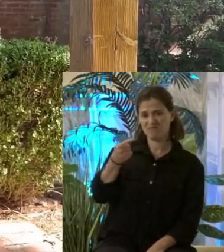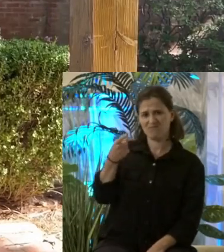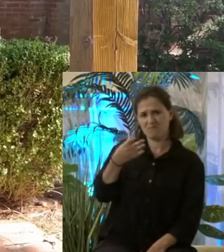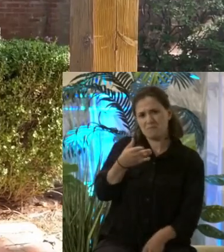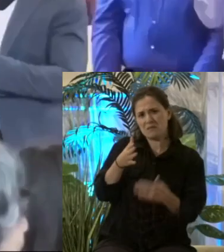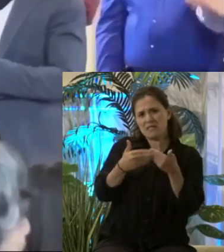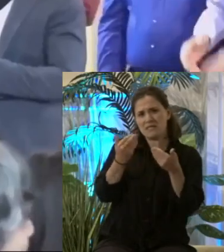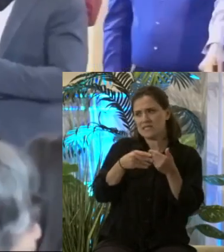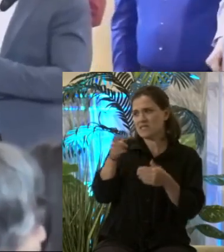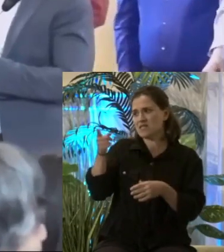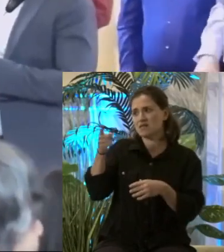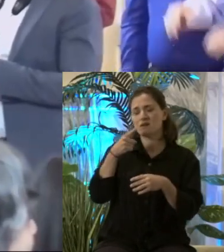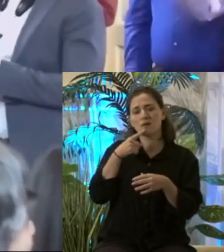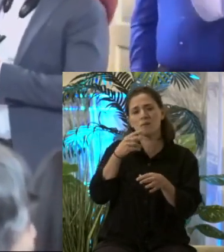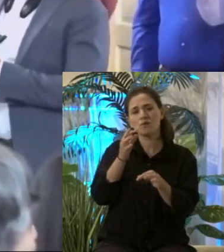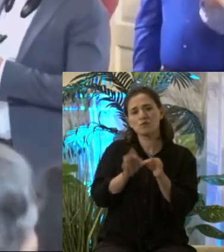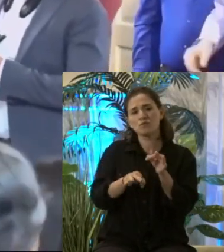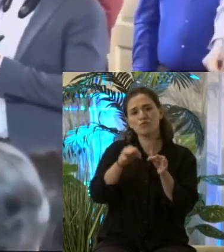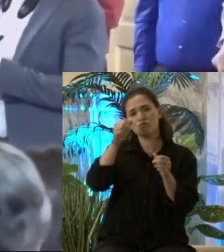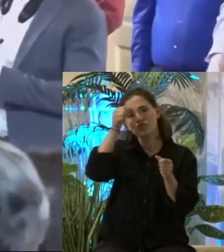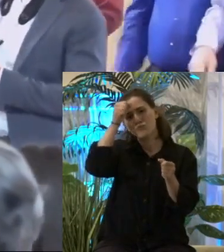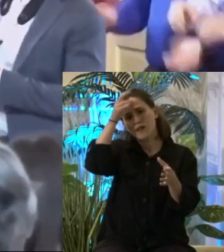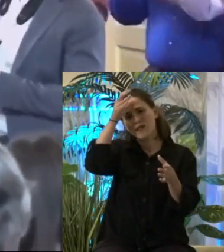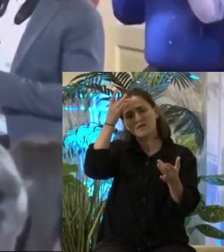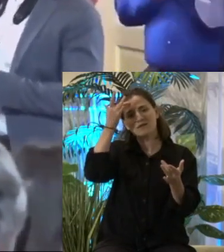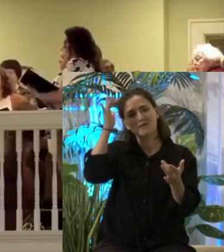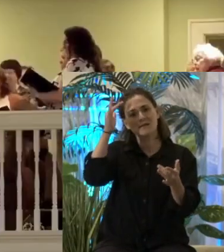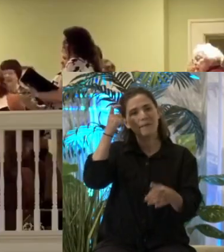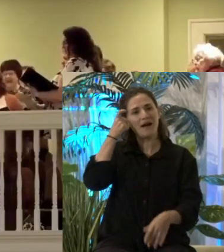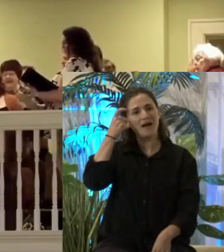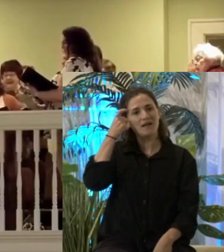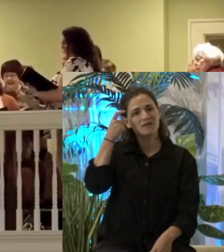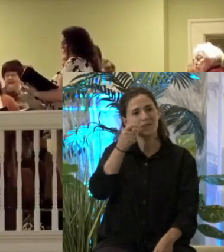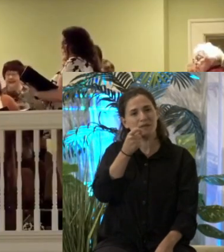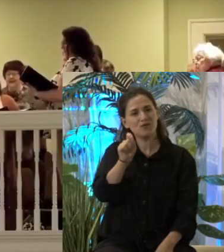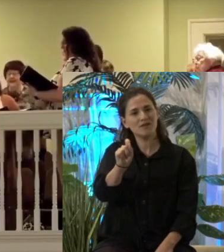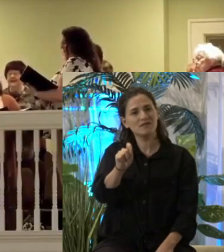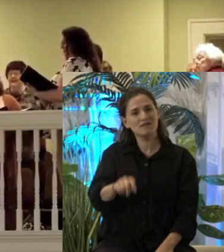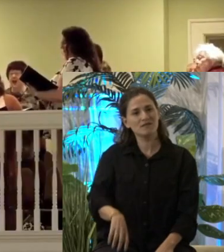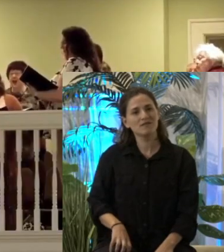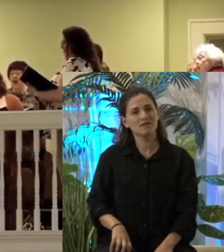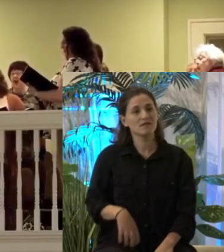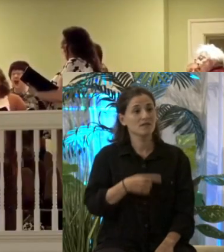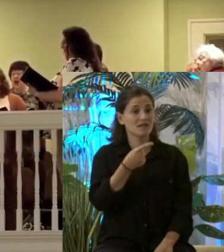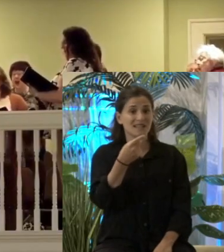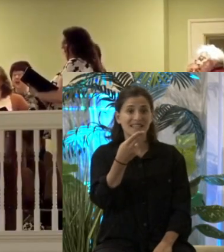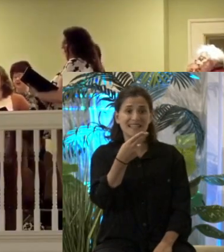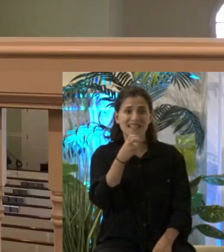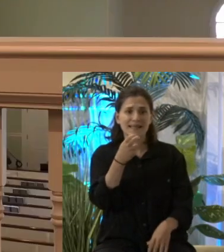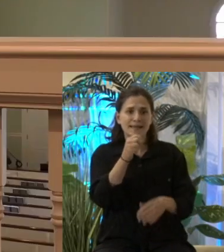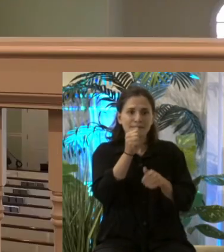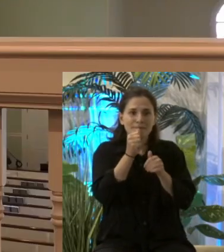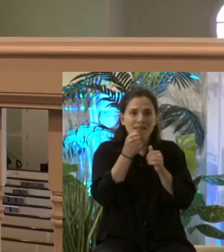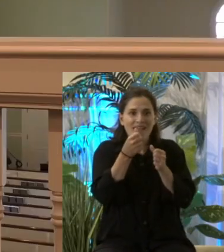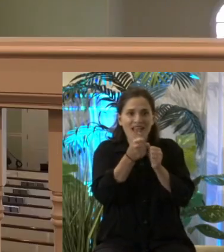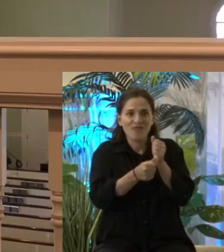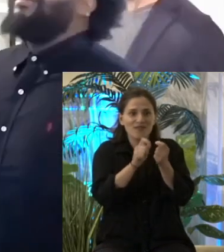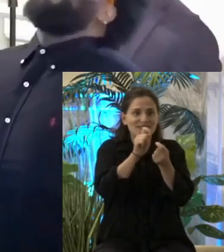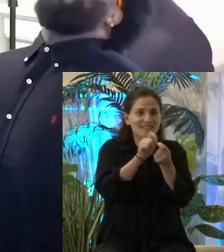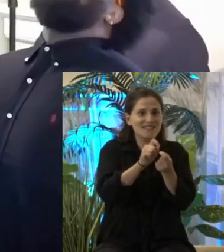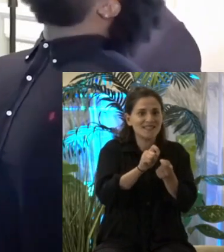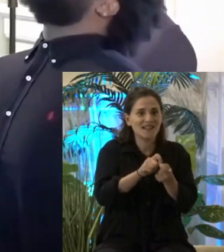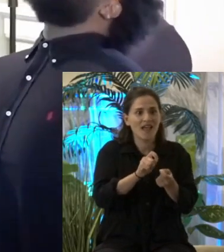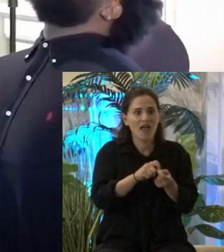brilliant musical minds, just period. He pays attention to every single detail of a piece of